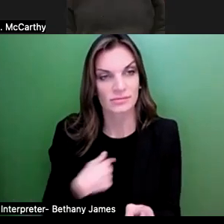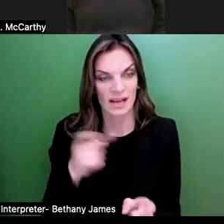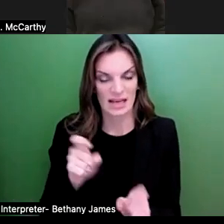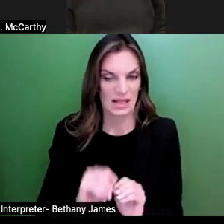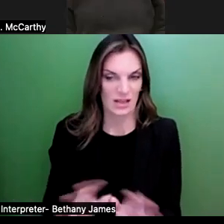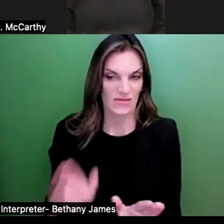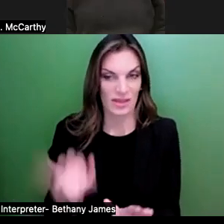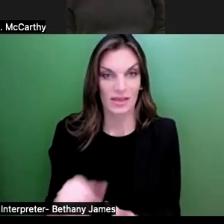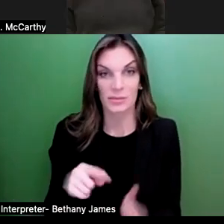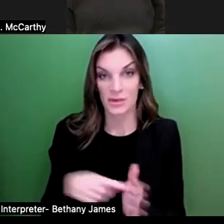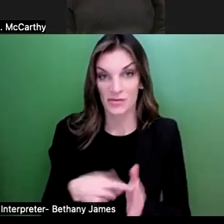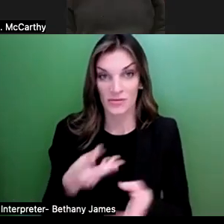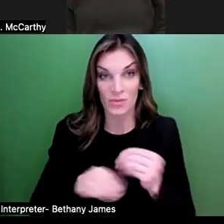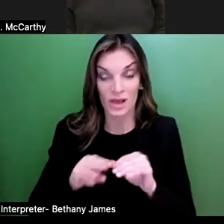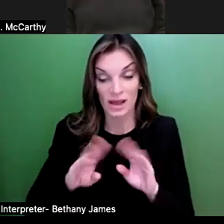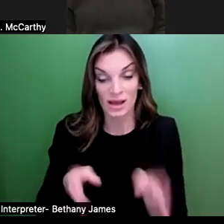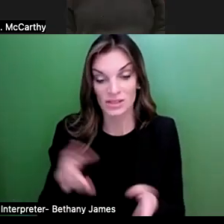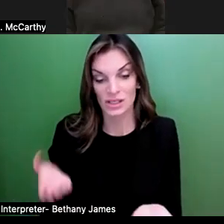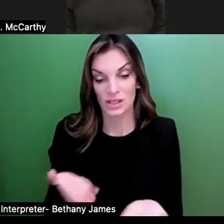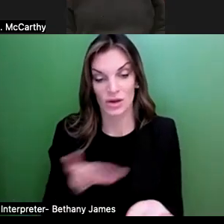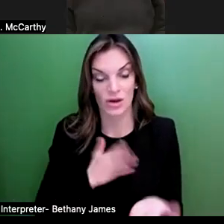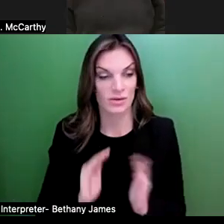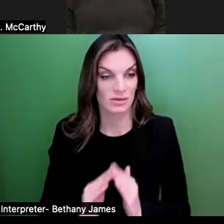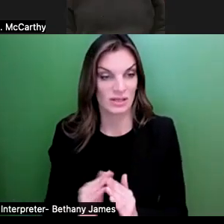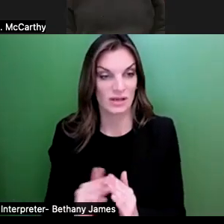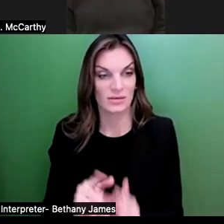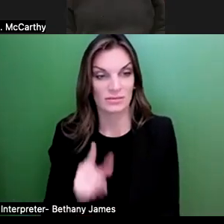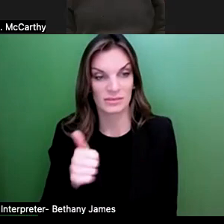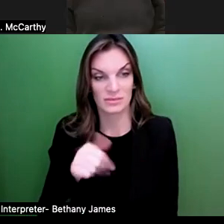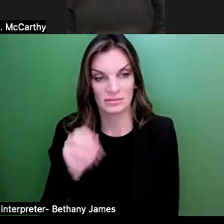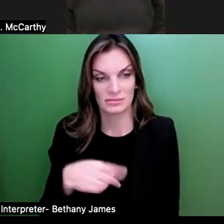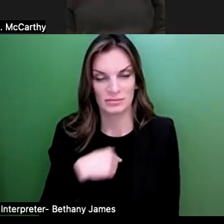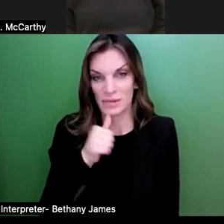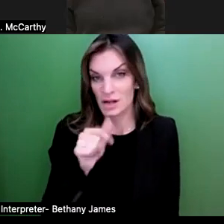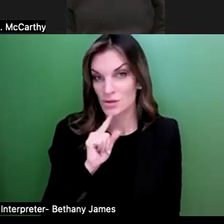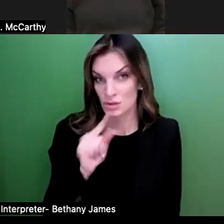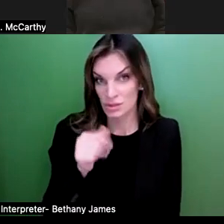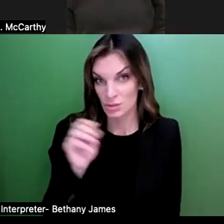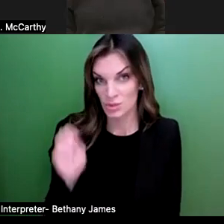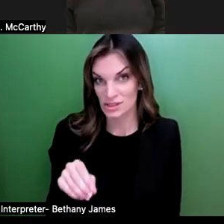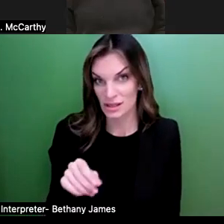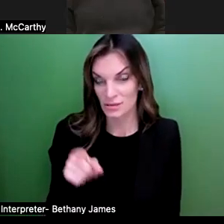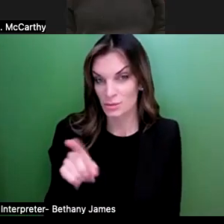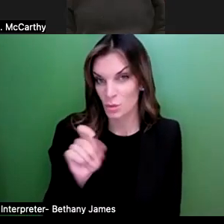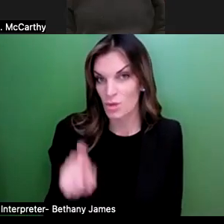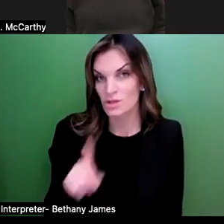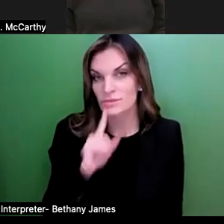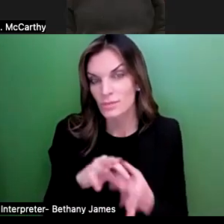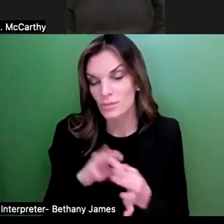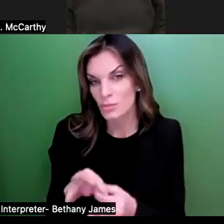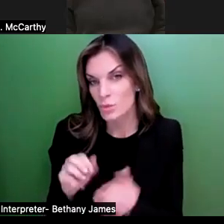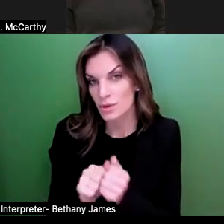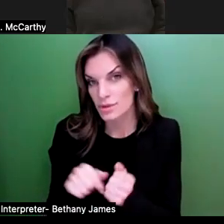As far as affordable housing goes in Tarrytown, the 10%, I'm not sure if the 10% that's being asked in this question is regarded to,